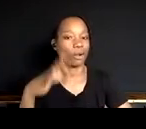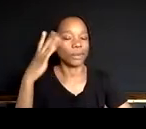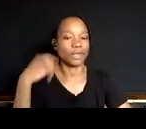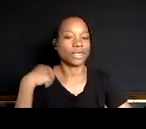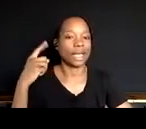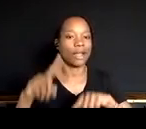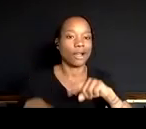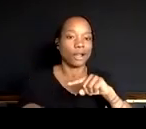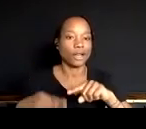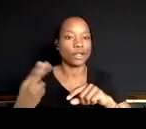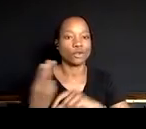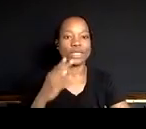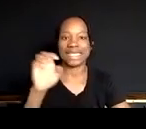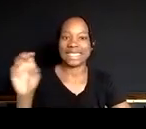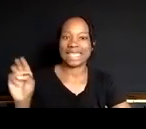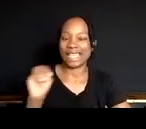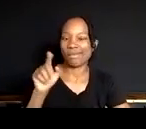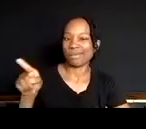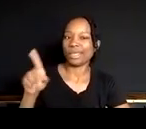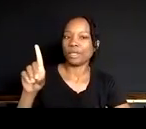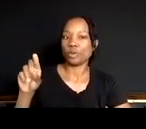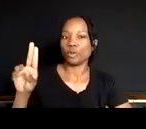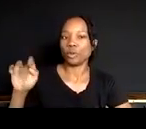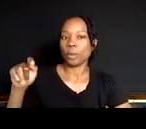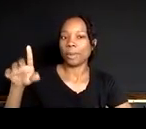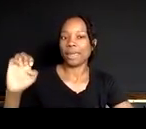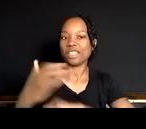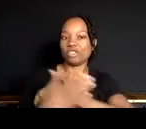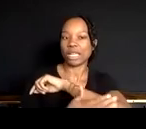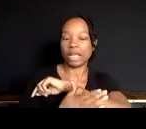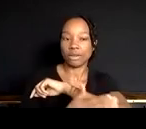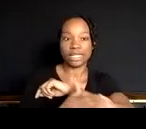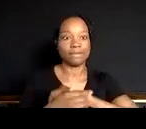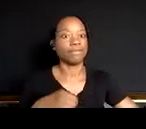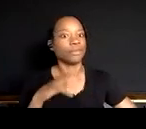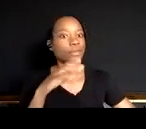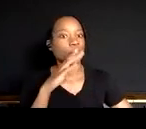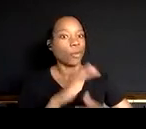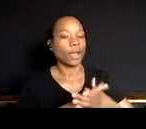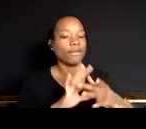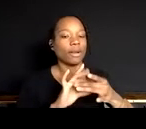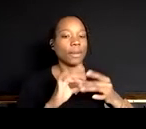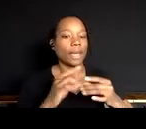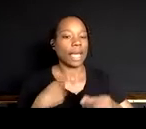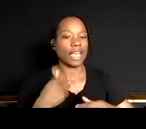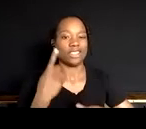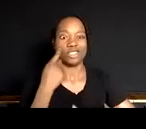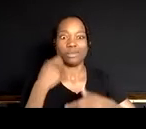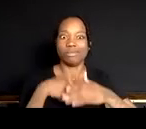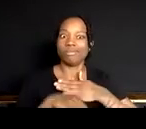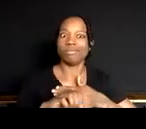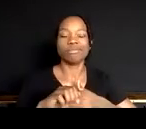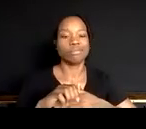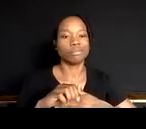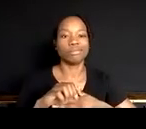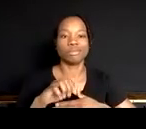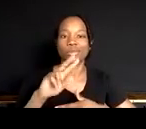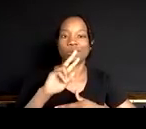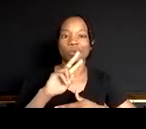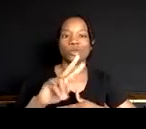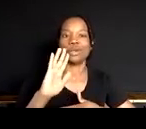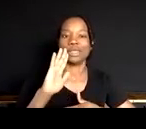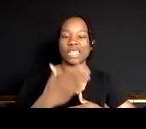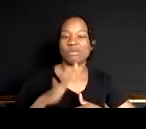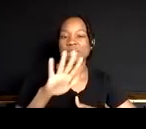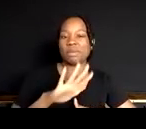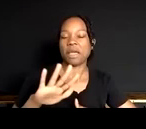in DuPage. I had just had my two-year-old and he was about maybe 4 months old. We ended up at his sister's